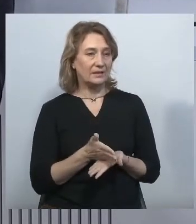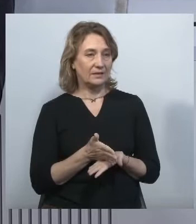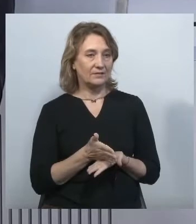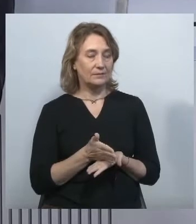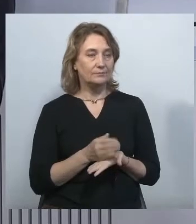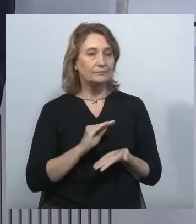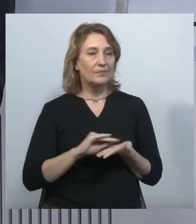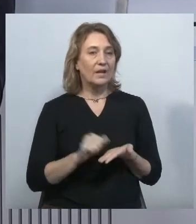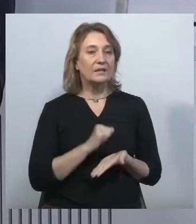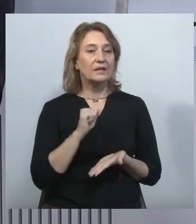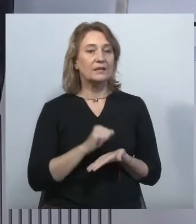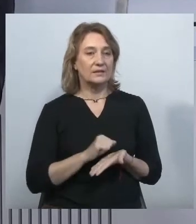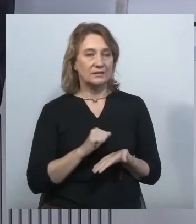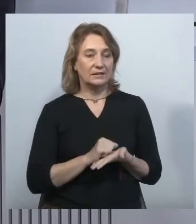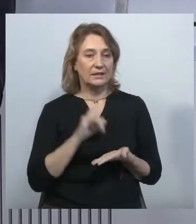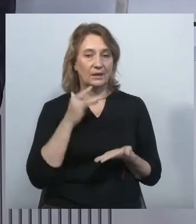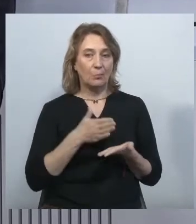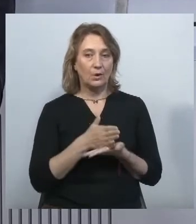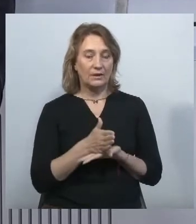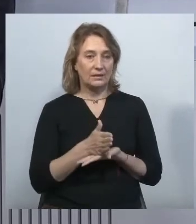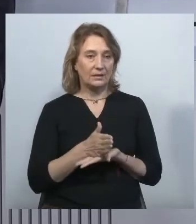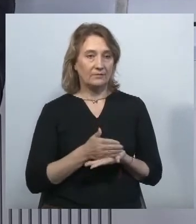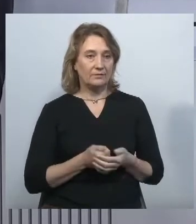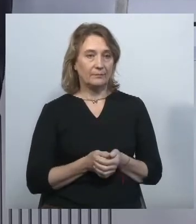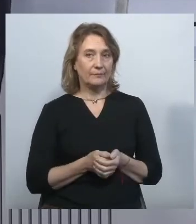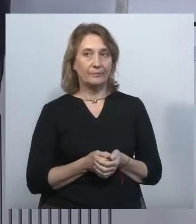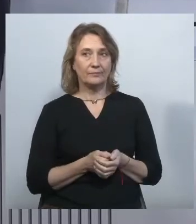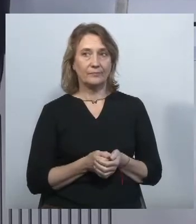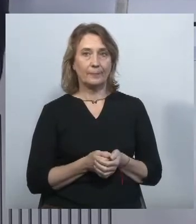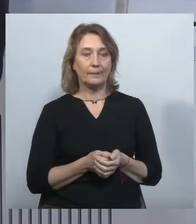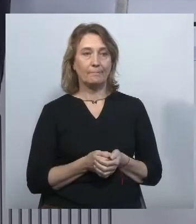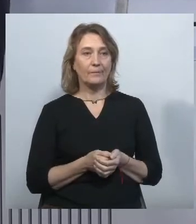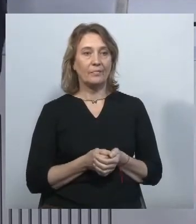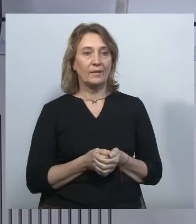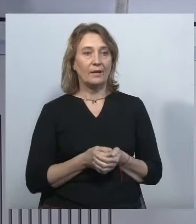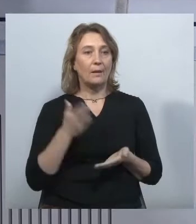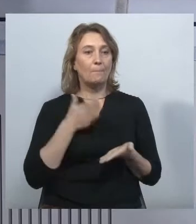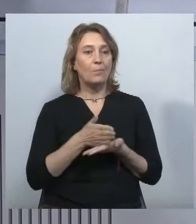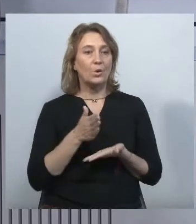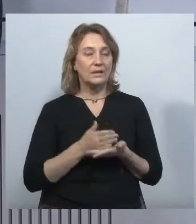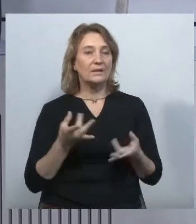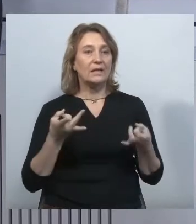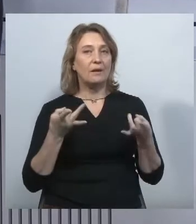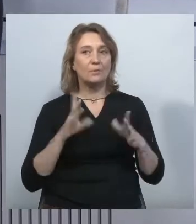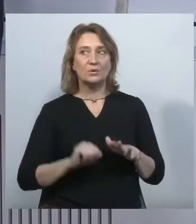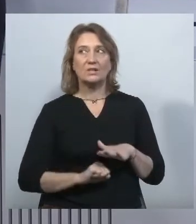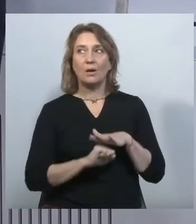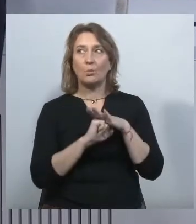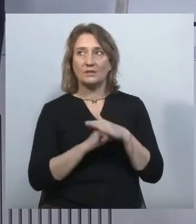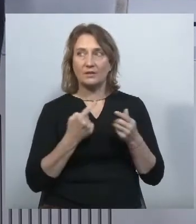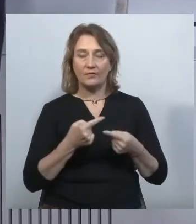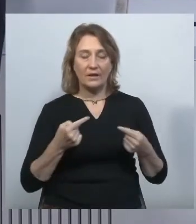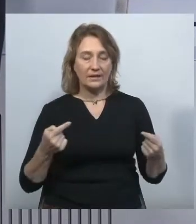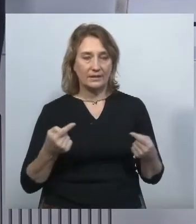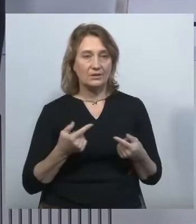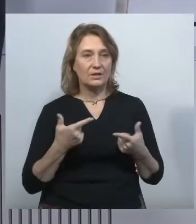the editorial policies on the websites of the leading Ukrainian online media. Editorial policy is